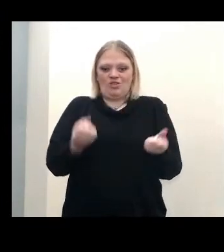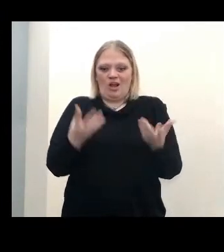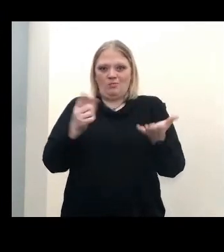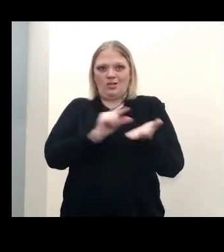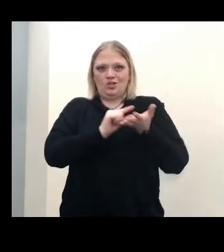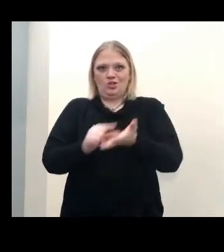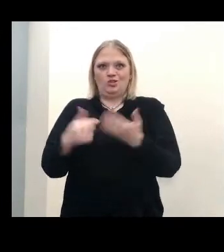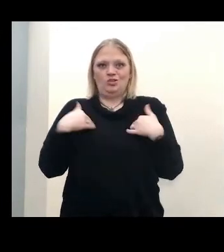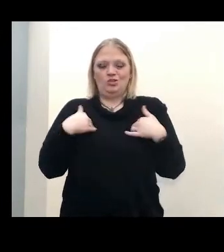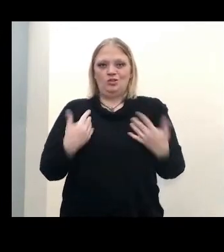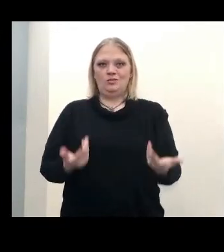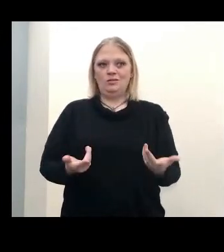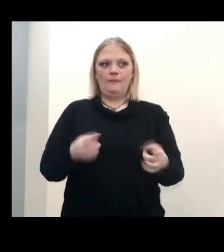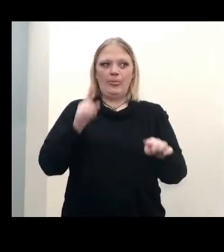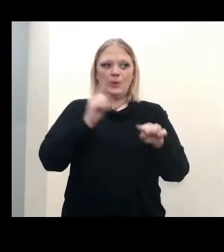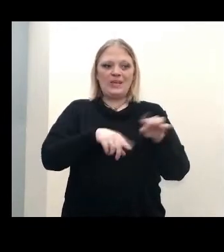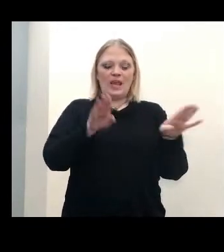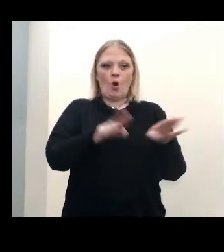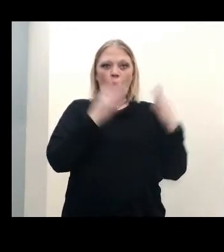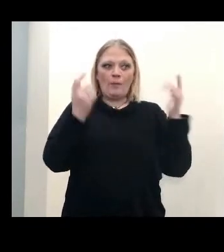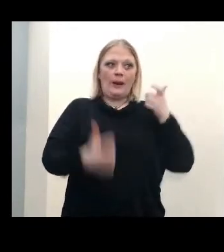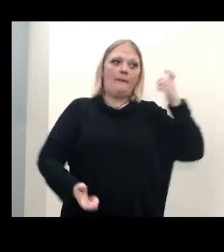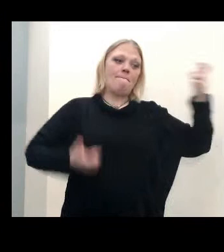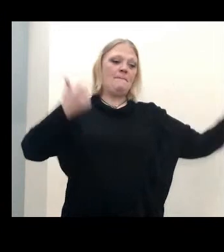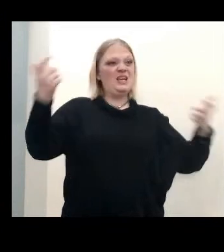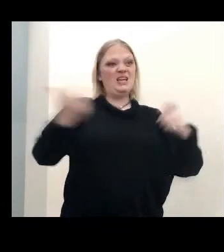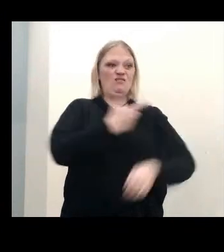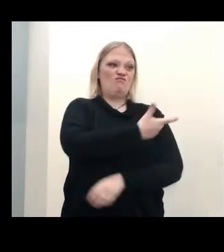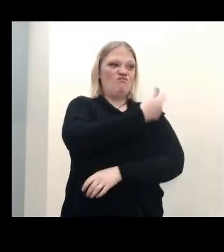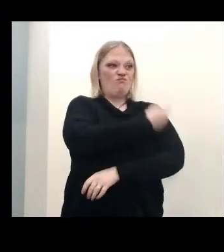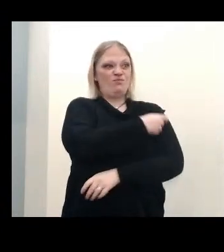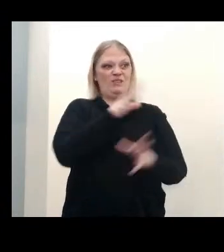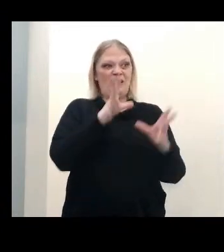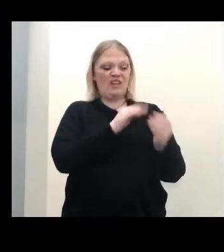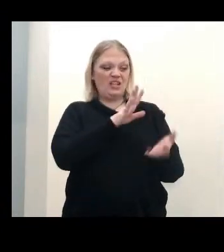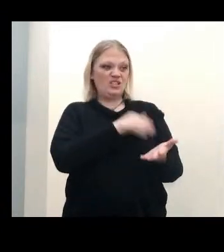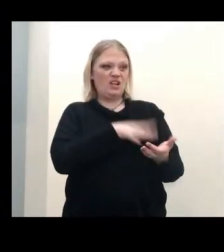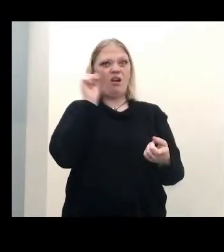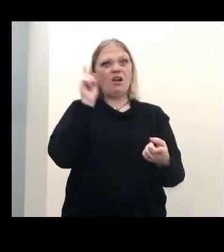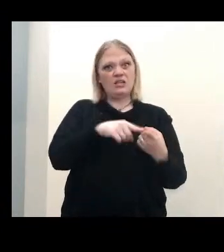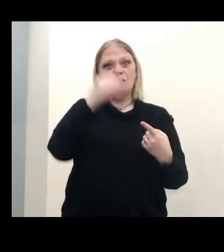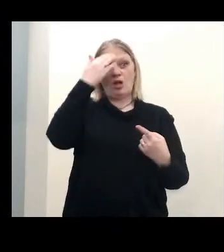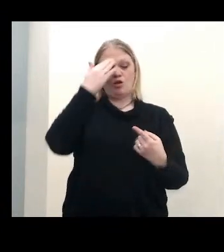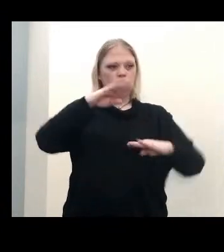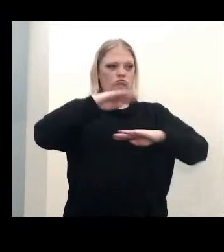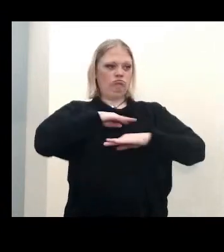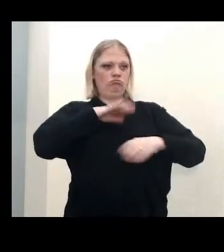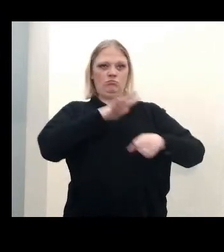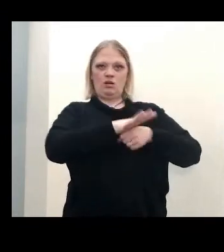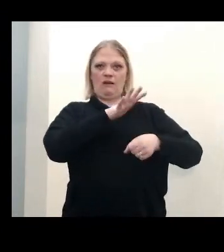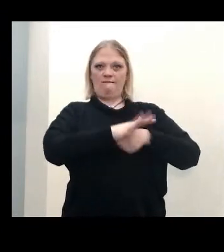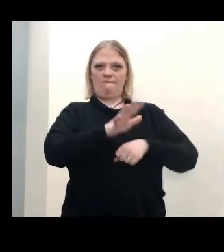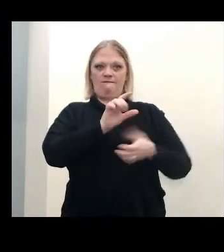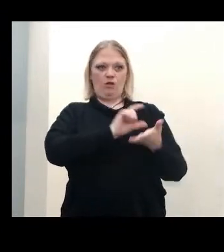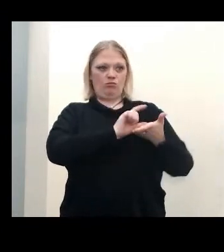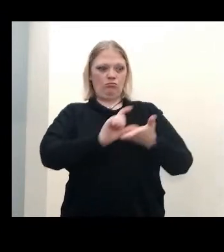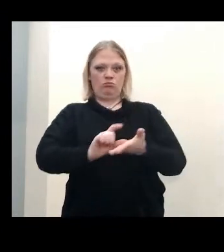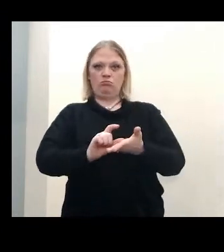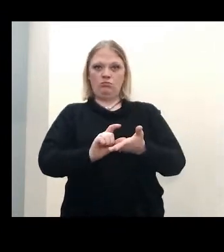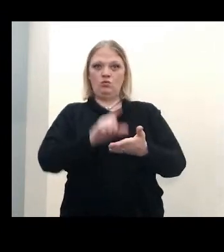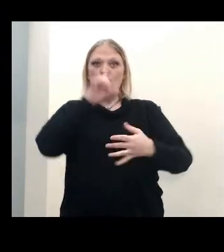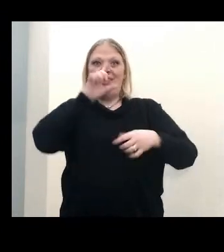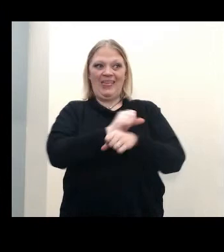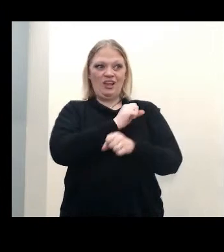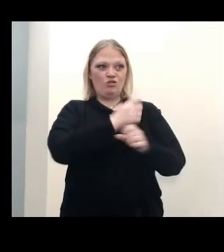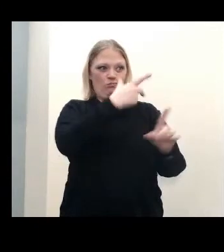we would not open a mass vaccination site at the convention center until we knew we had sufficient vaccines to deliver at